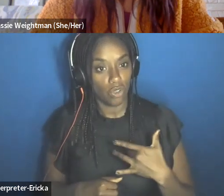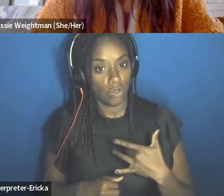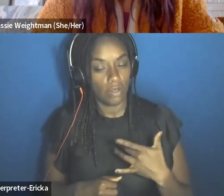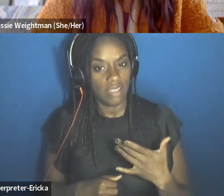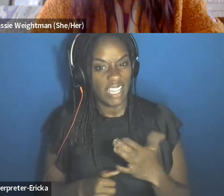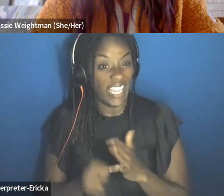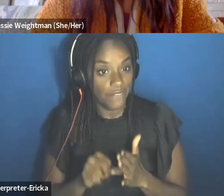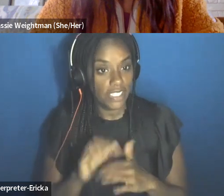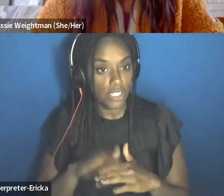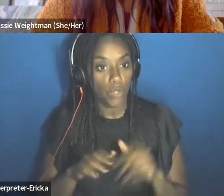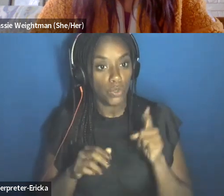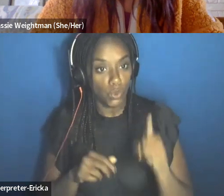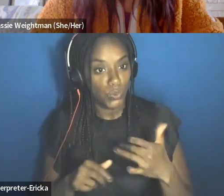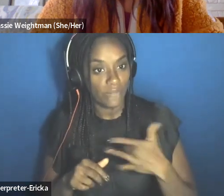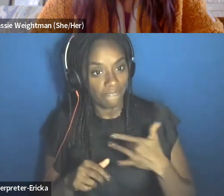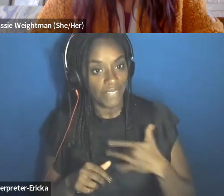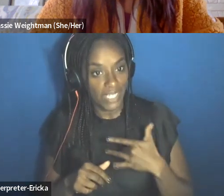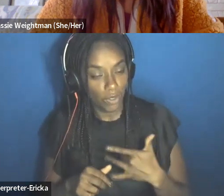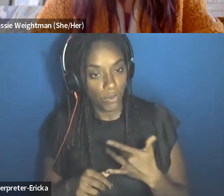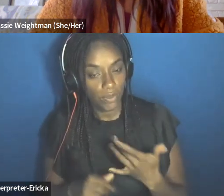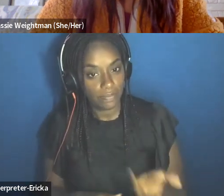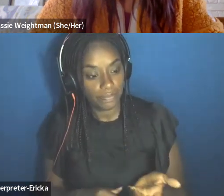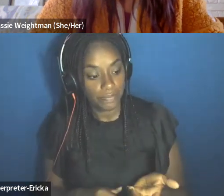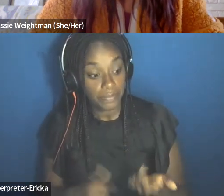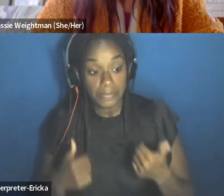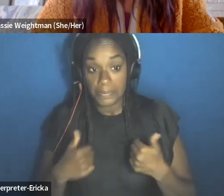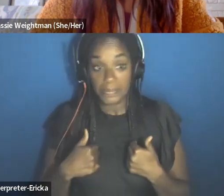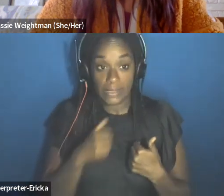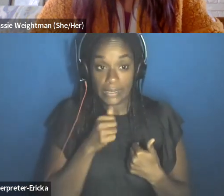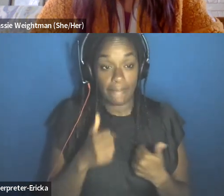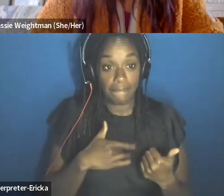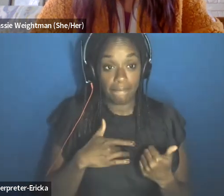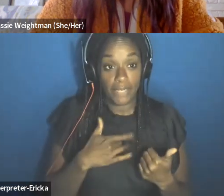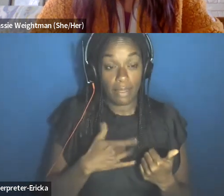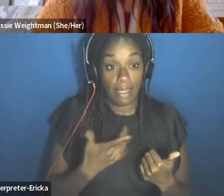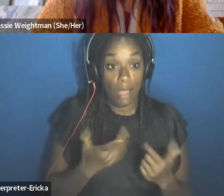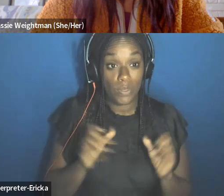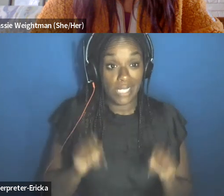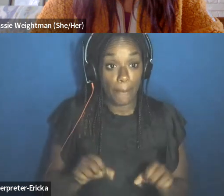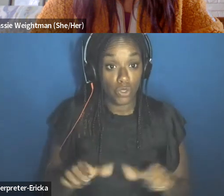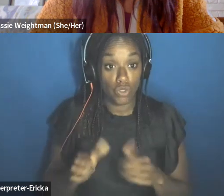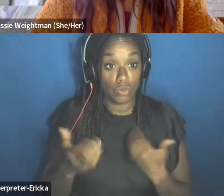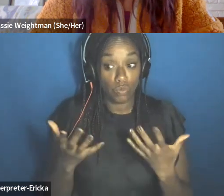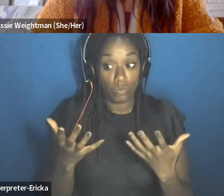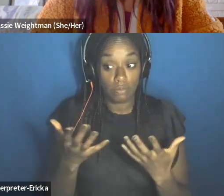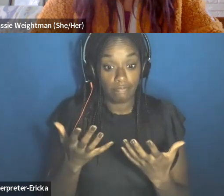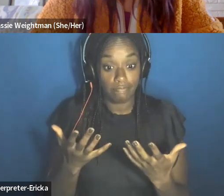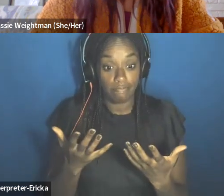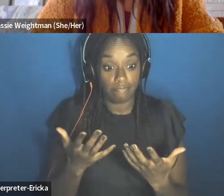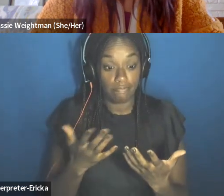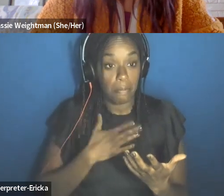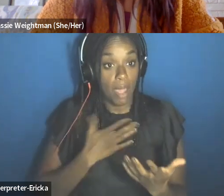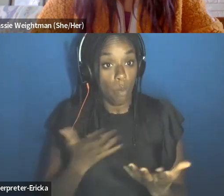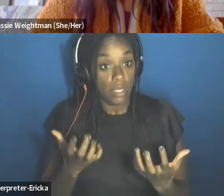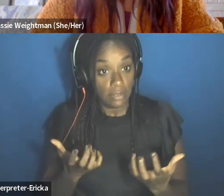you feel like? So I didn't feel like I got to do what I wanted to do, but I